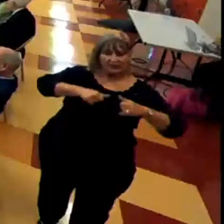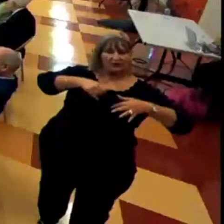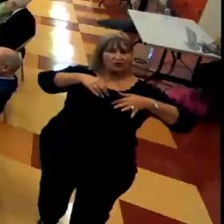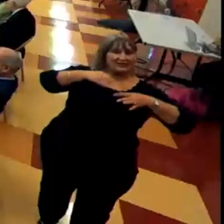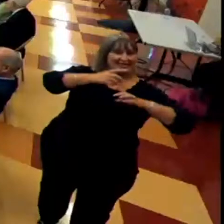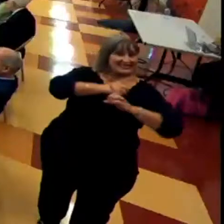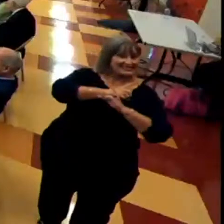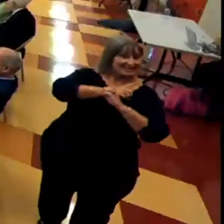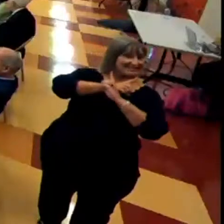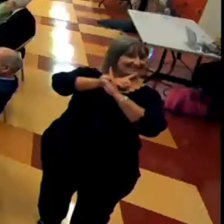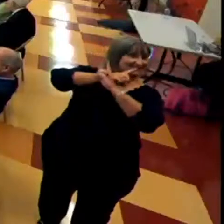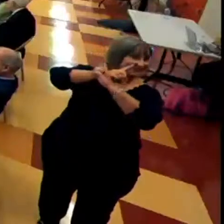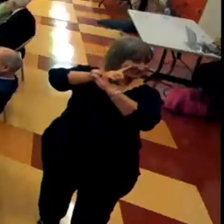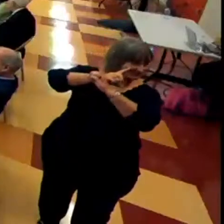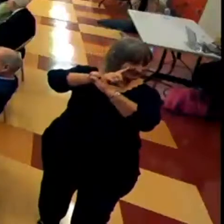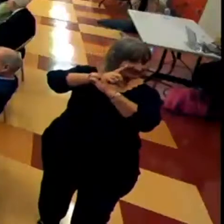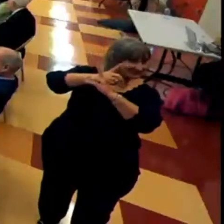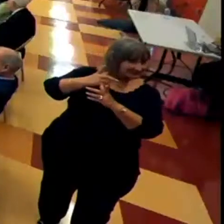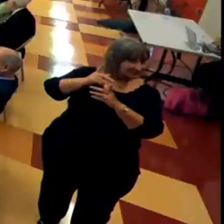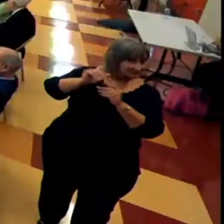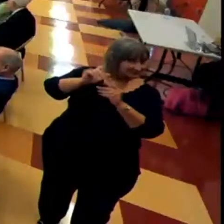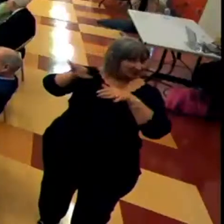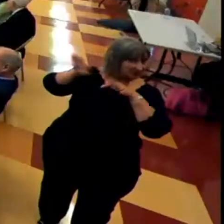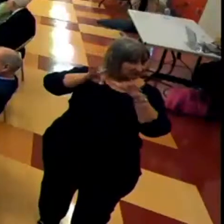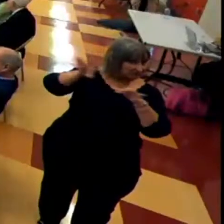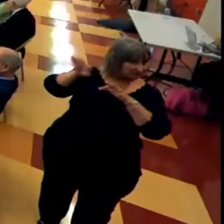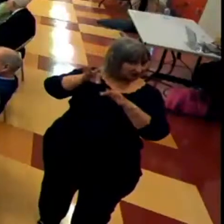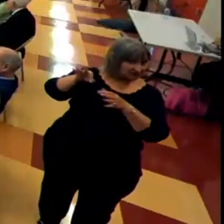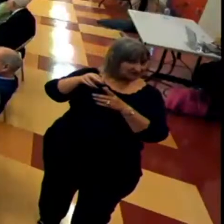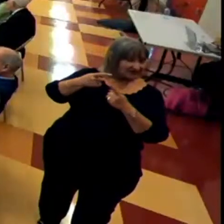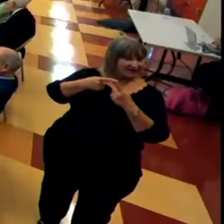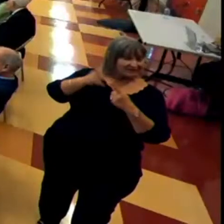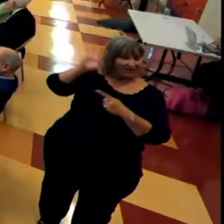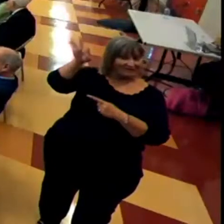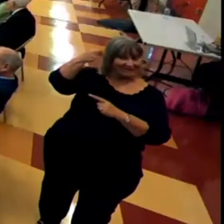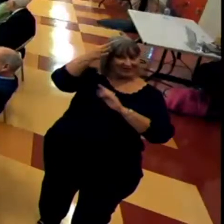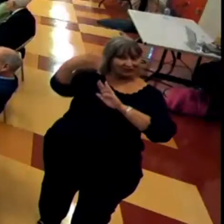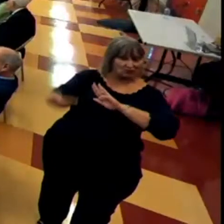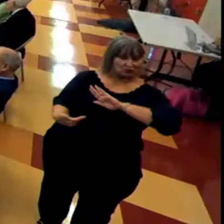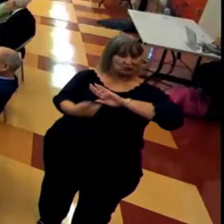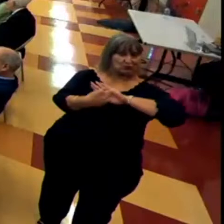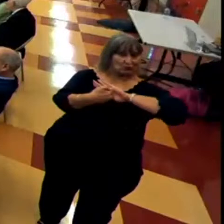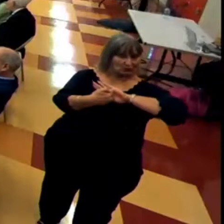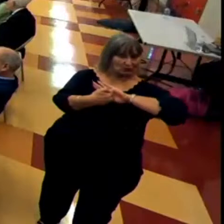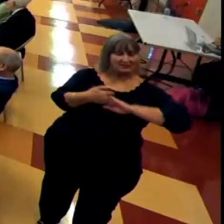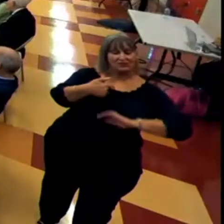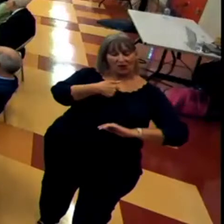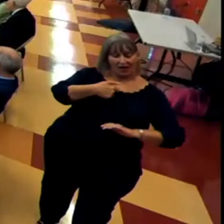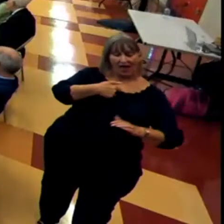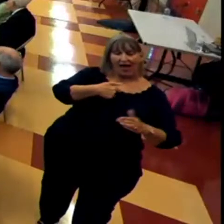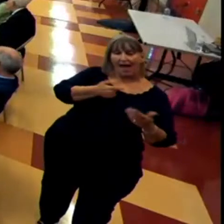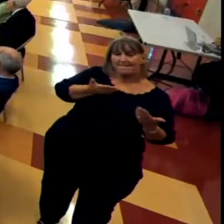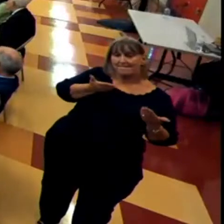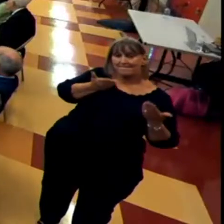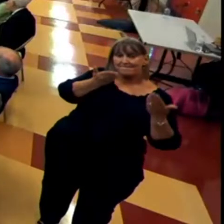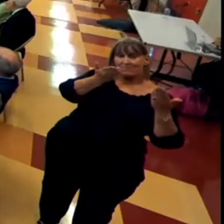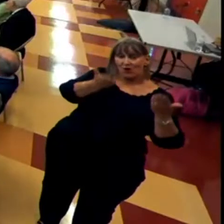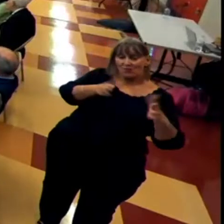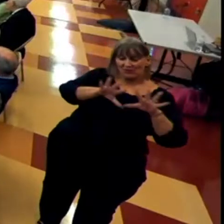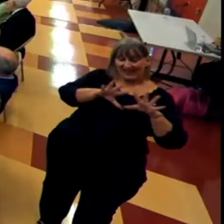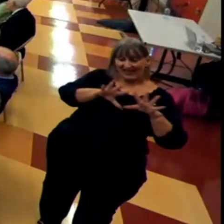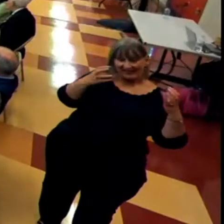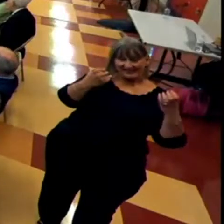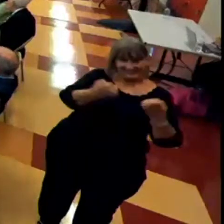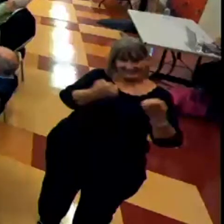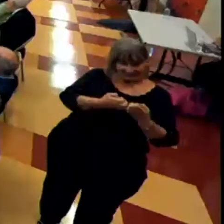per the attorneys outside and internal from federal lawsuit. I'd like to propose that this committee draft